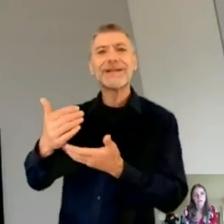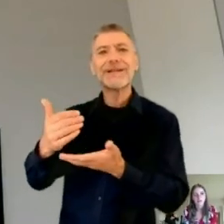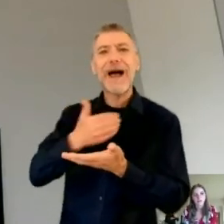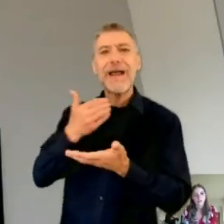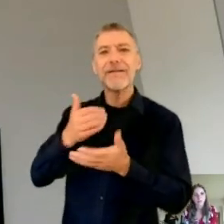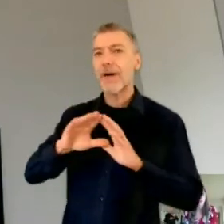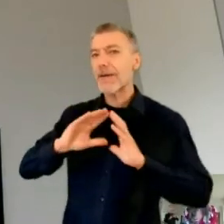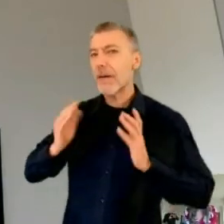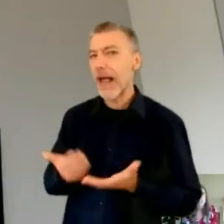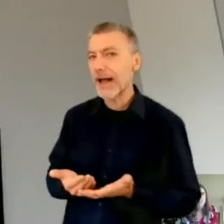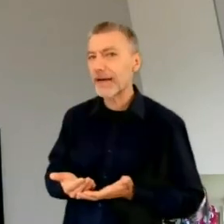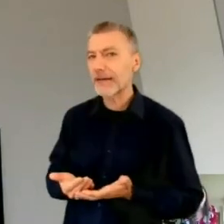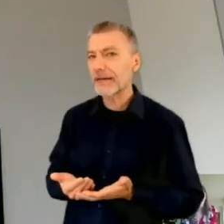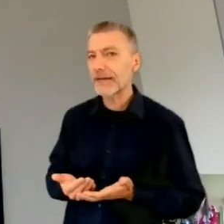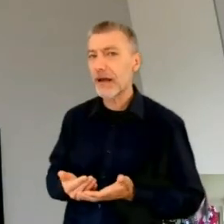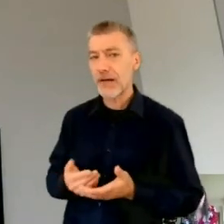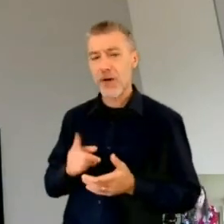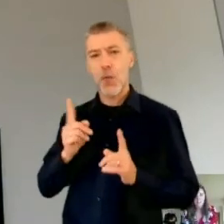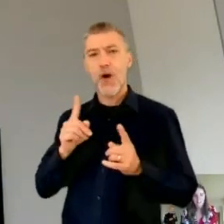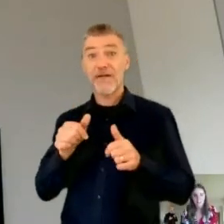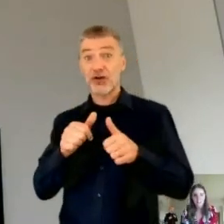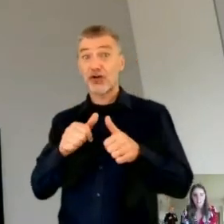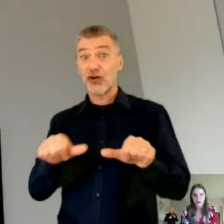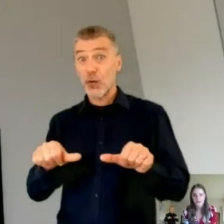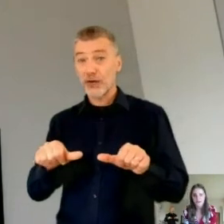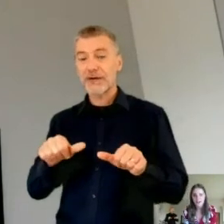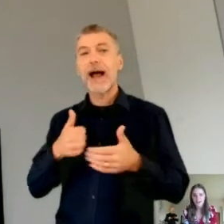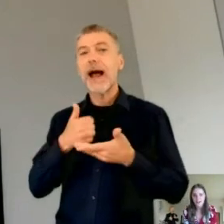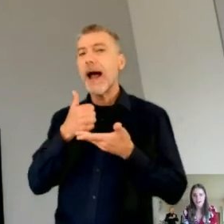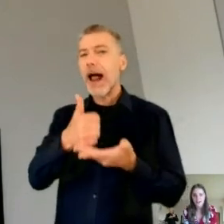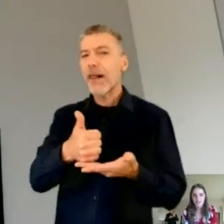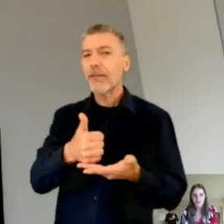those are solutions that help societies. So